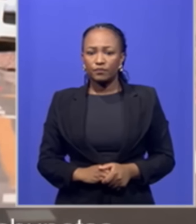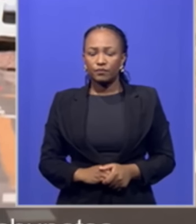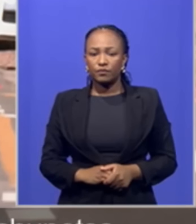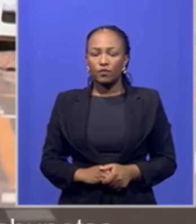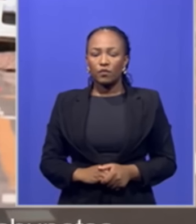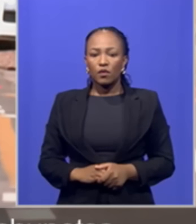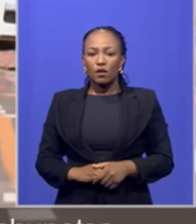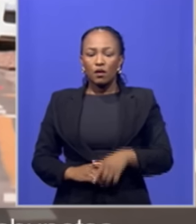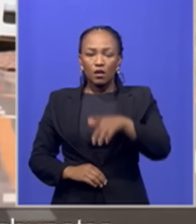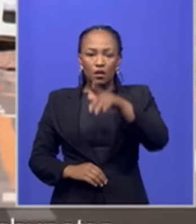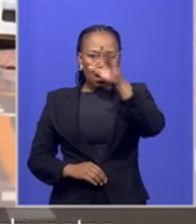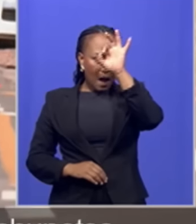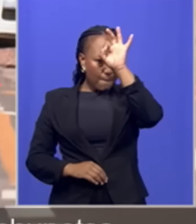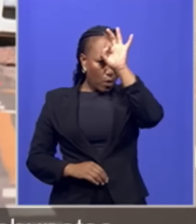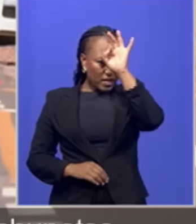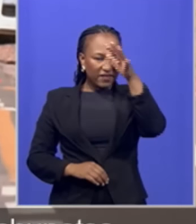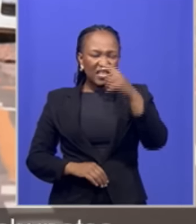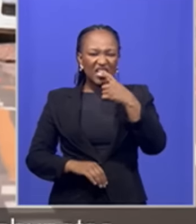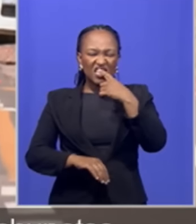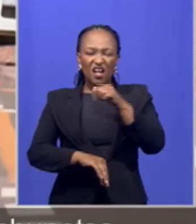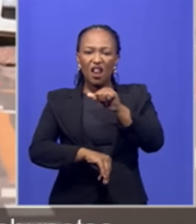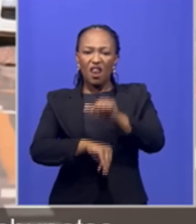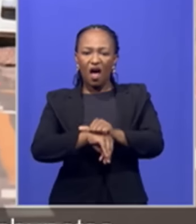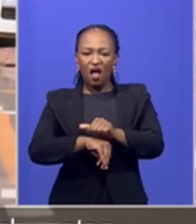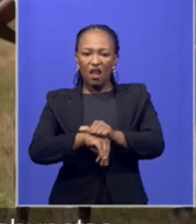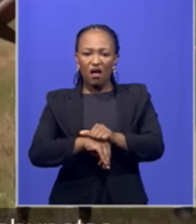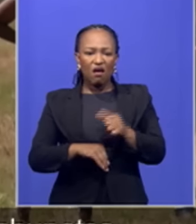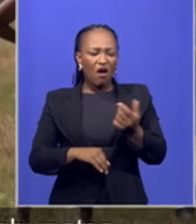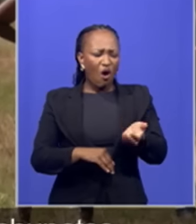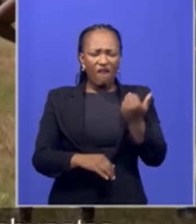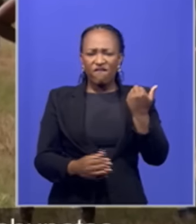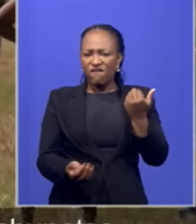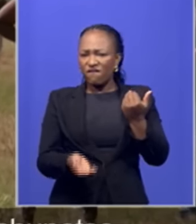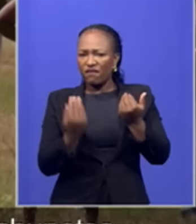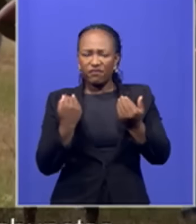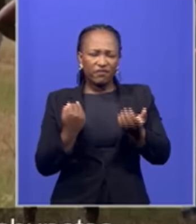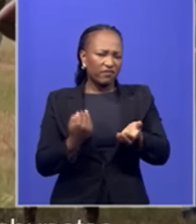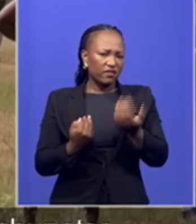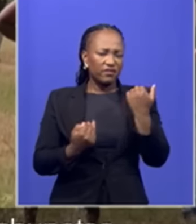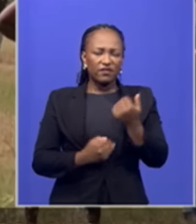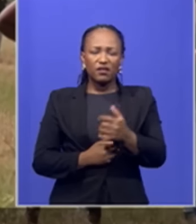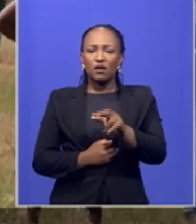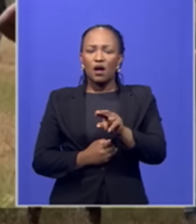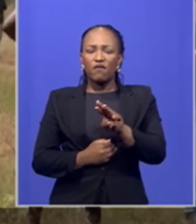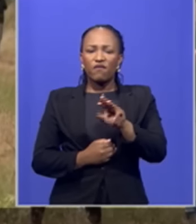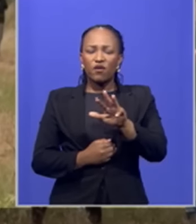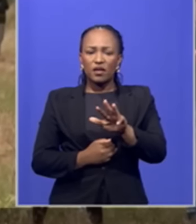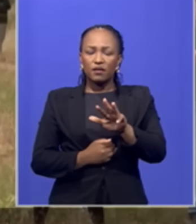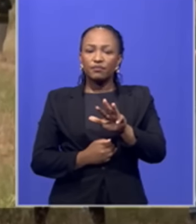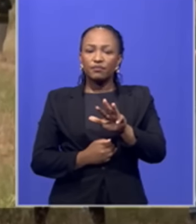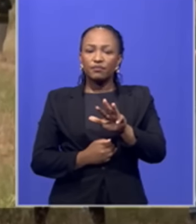Mapodisi a na tlosa maparego mo tseleng le go bulela pharakano mo mmileng wa R49 jaaka baagi ba ne